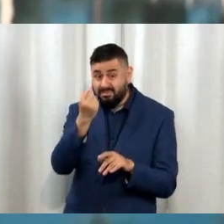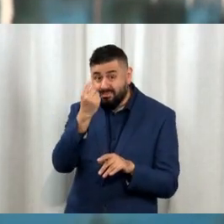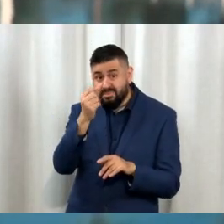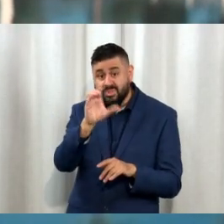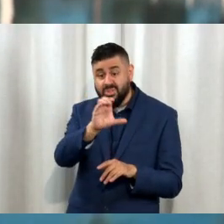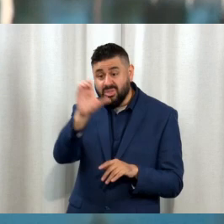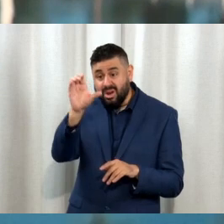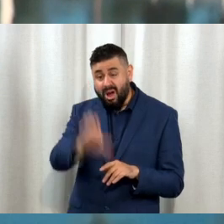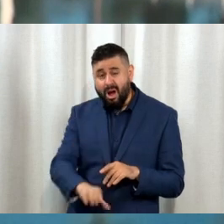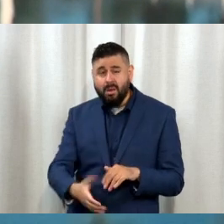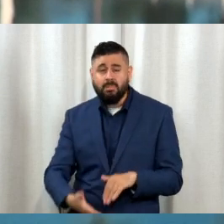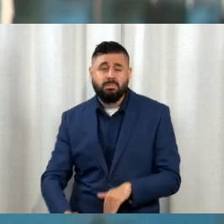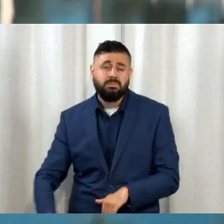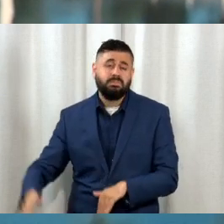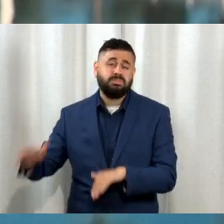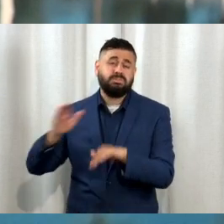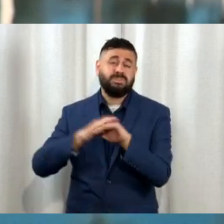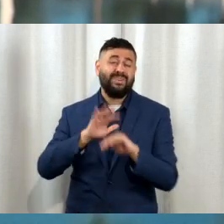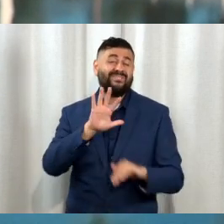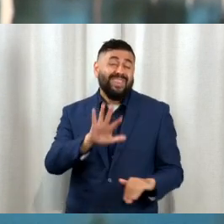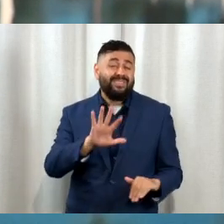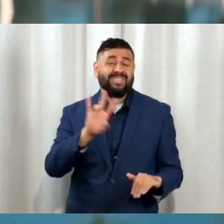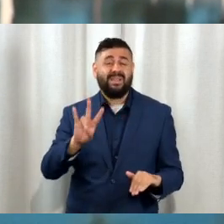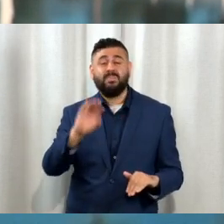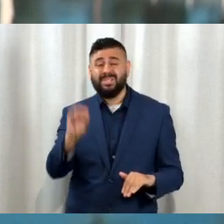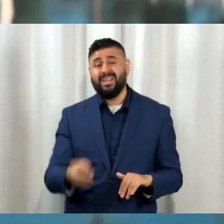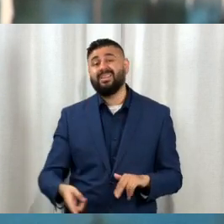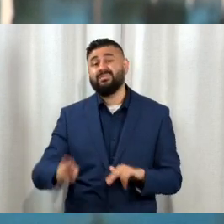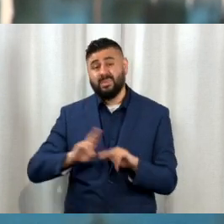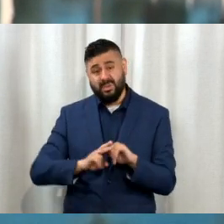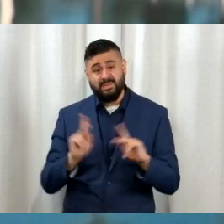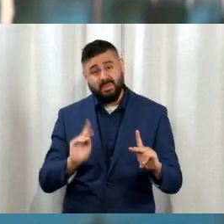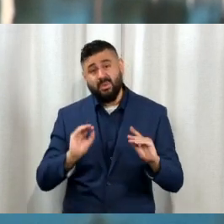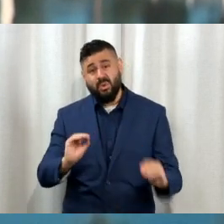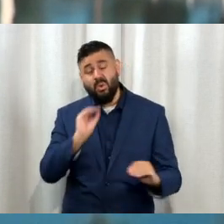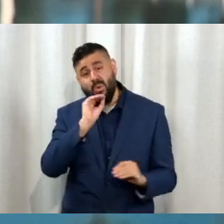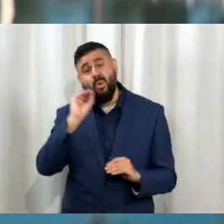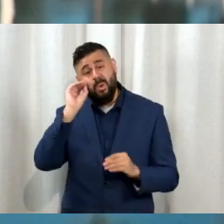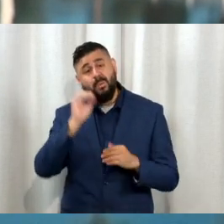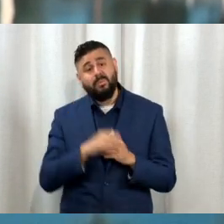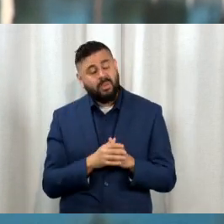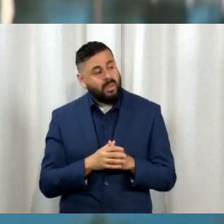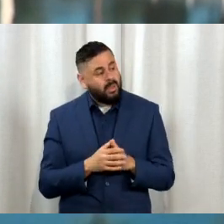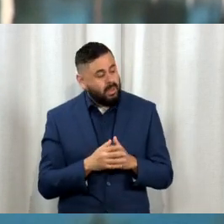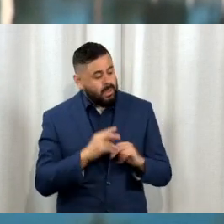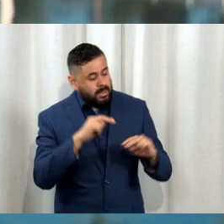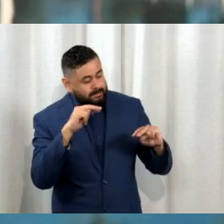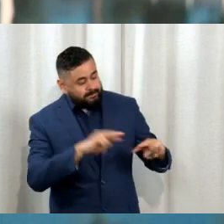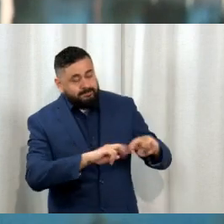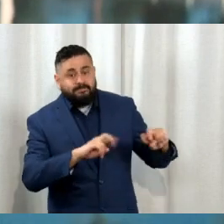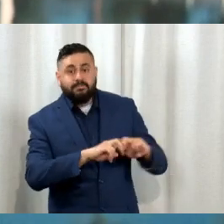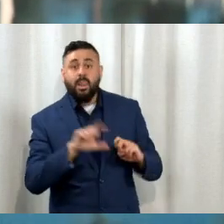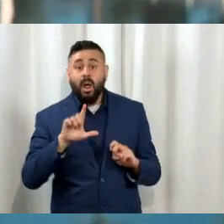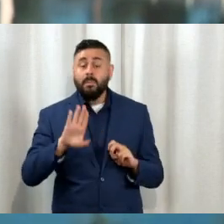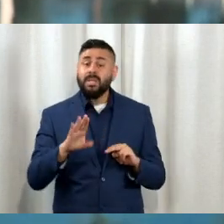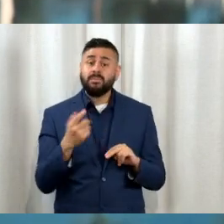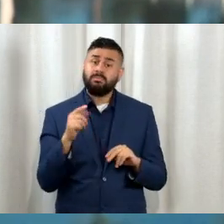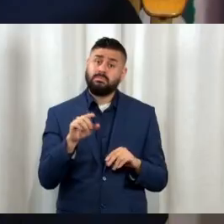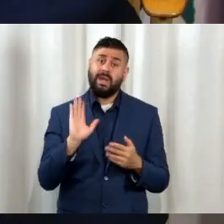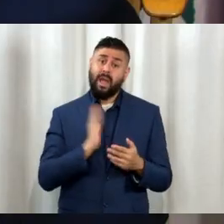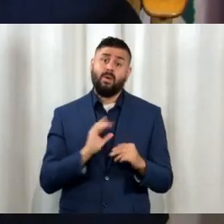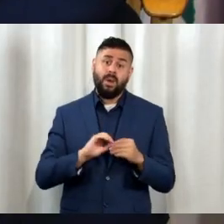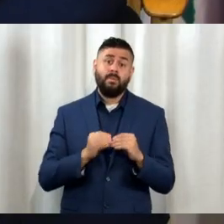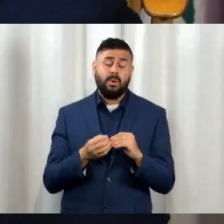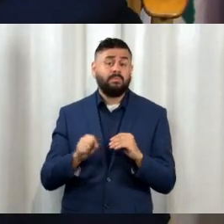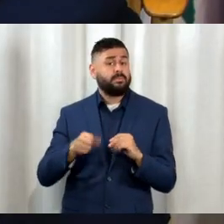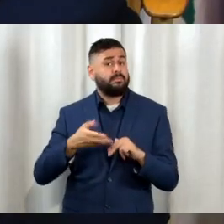really seeing a large increase, about 57% increase. Right. And so let's look at Long Beach. Our numbers are up a little bit here, but the